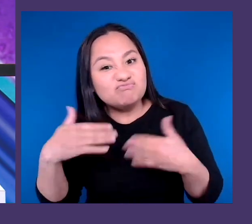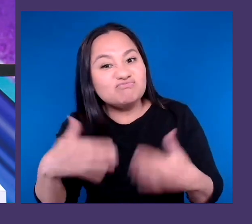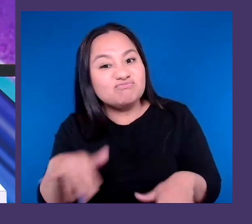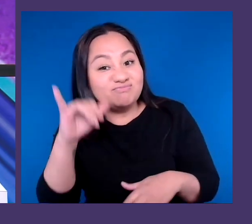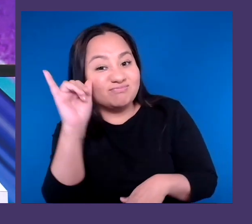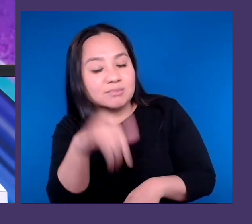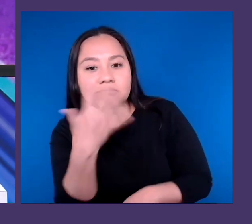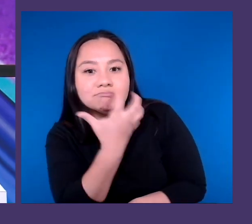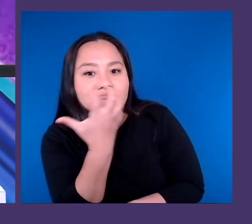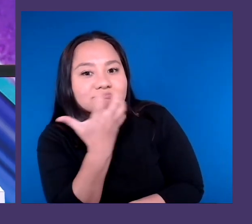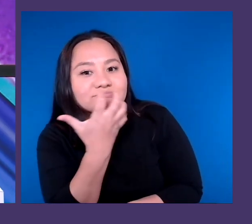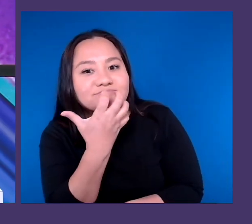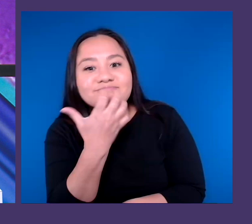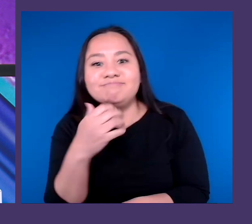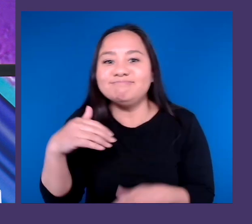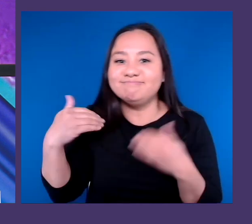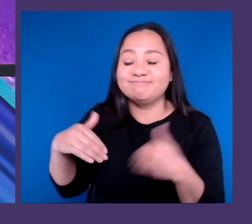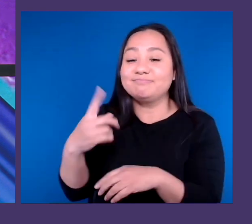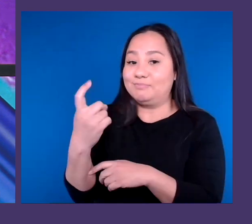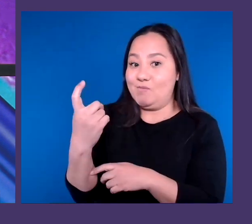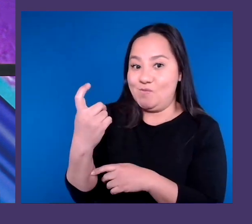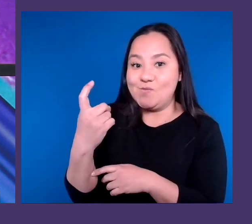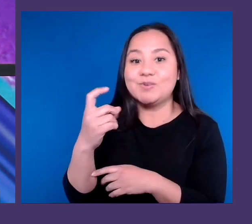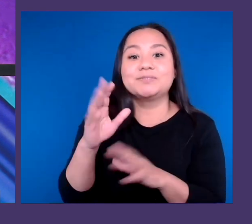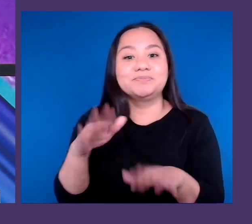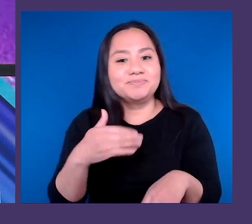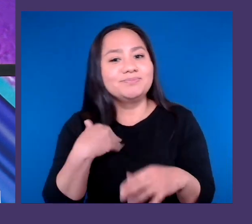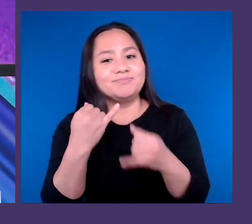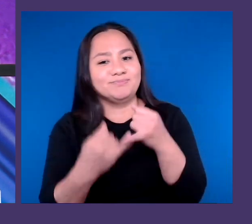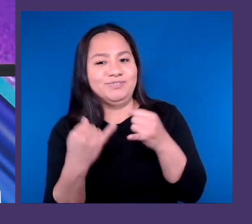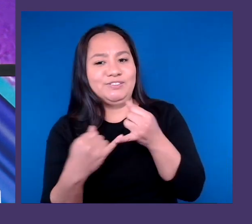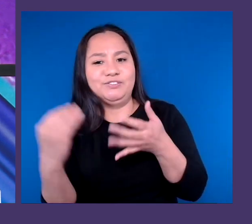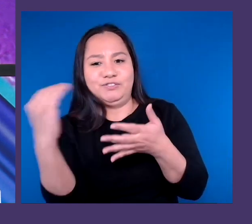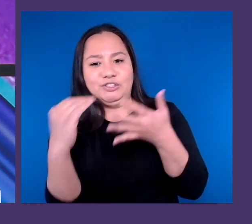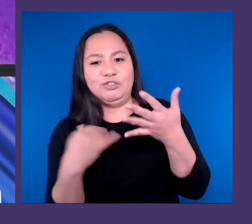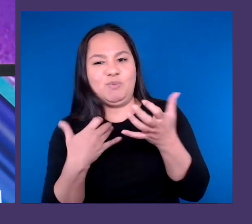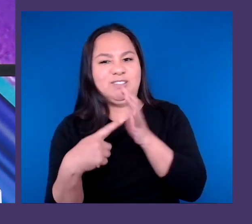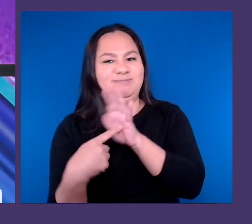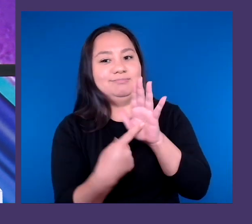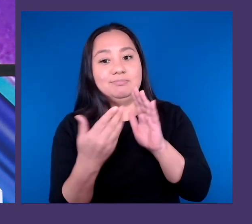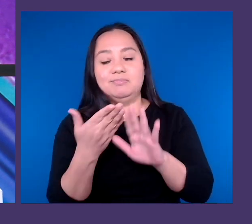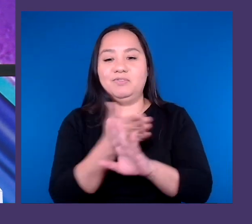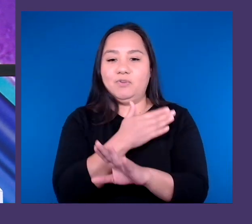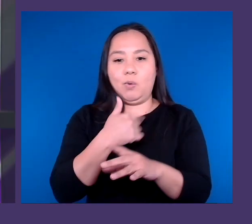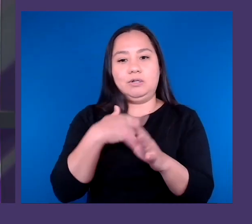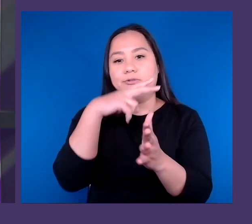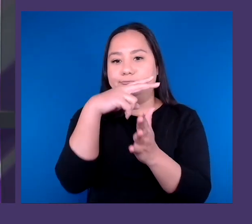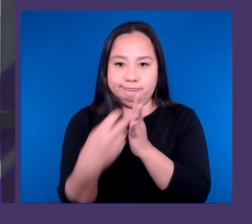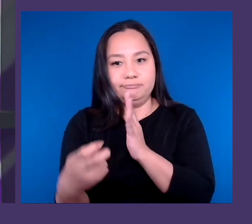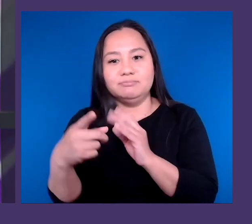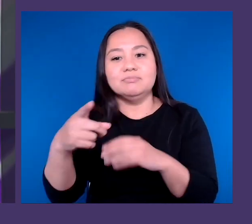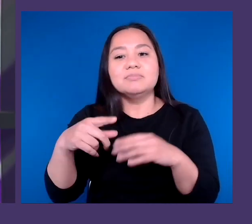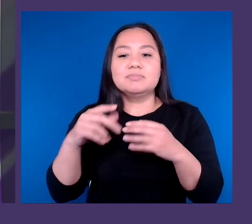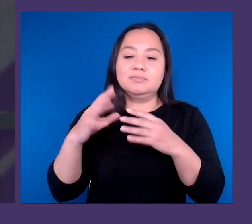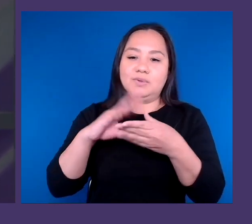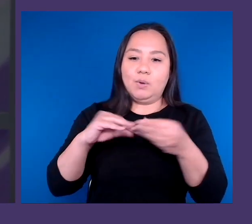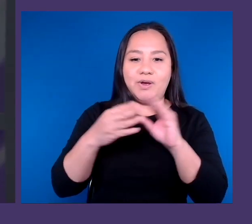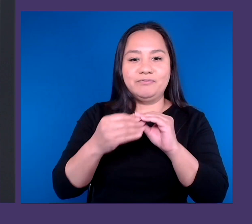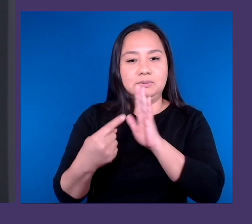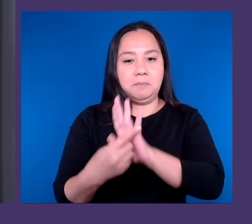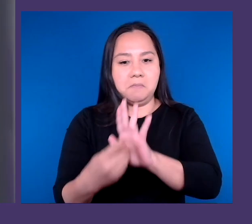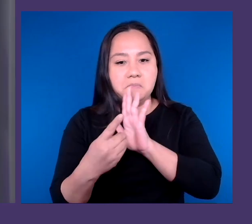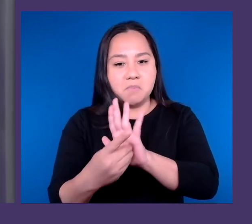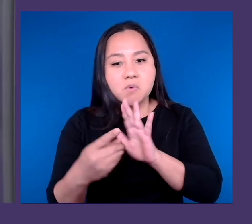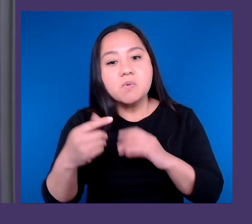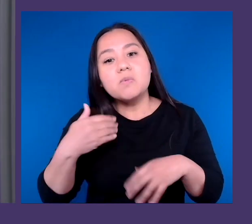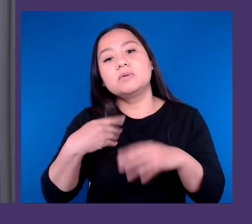features. The last feature that I want to show, before I jump to this narrator demo, that demo of Describe Image is handled